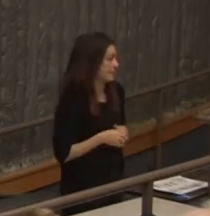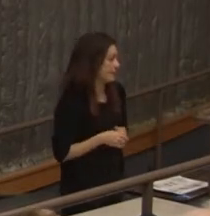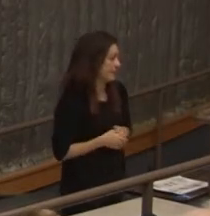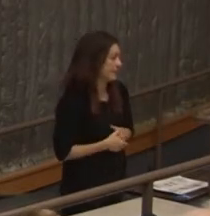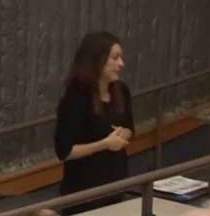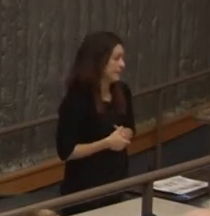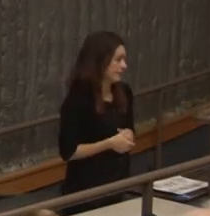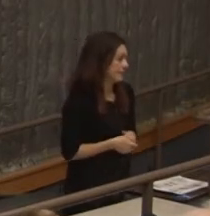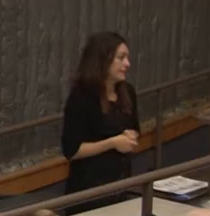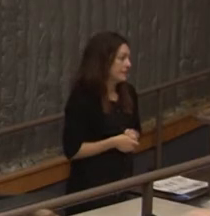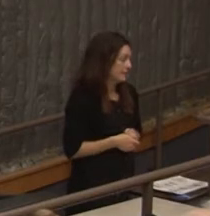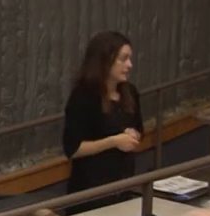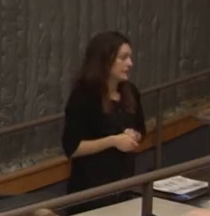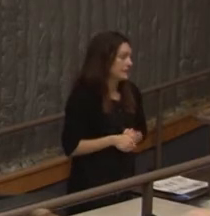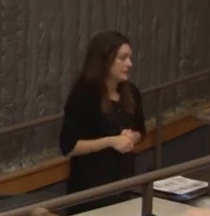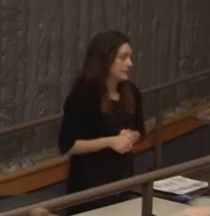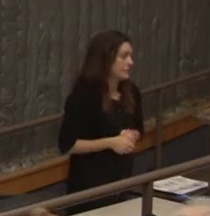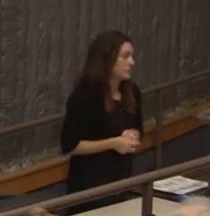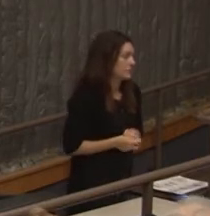that is to